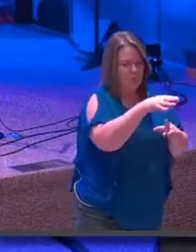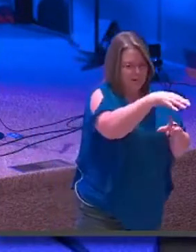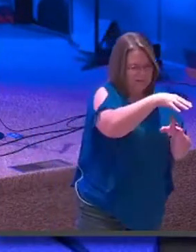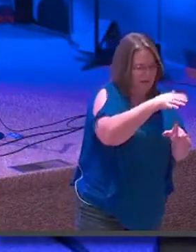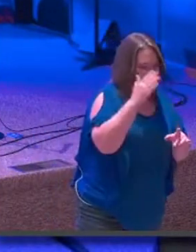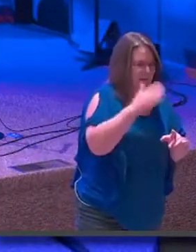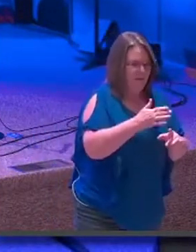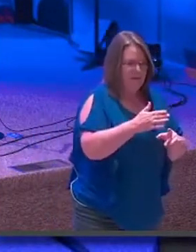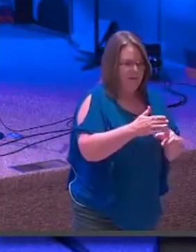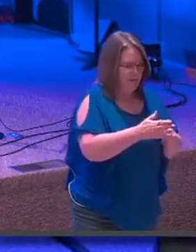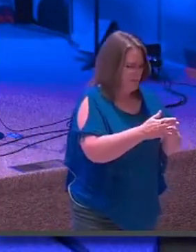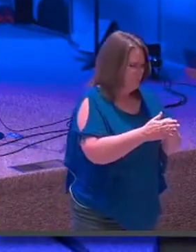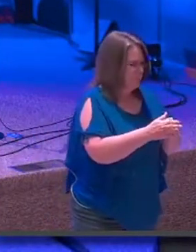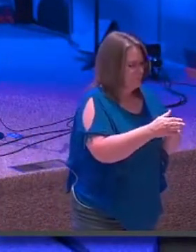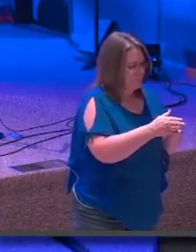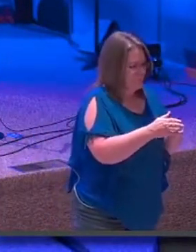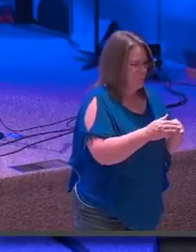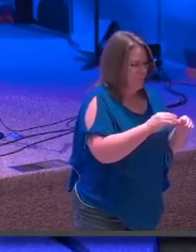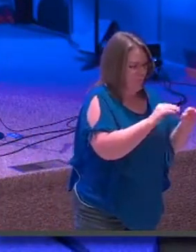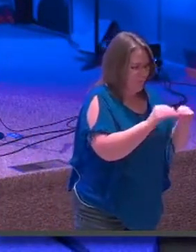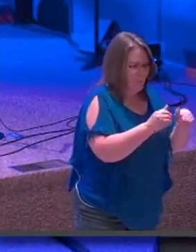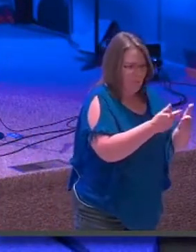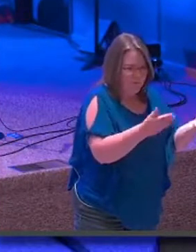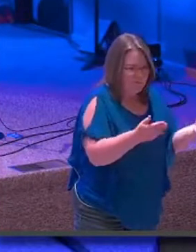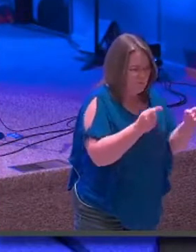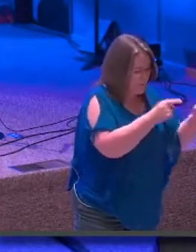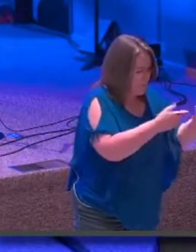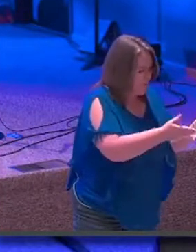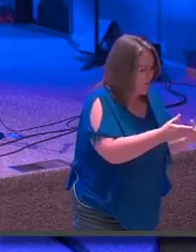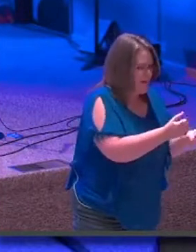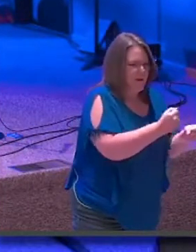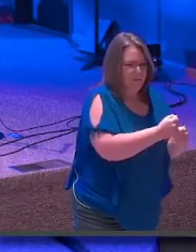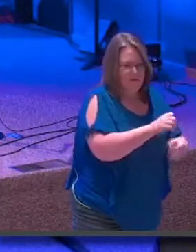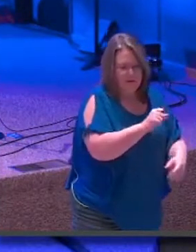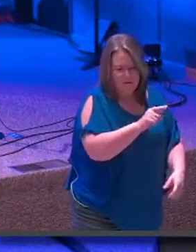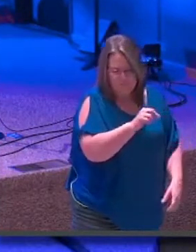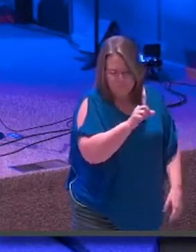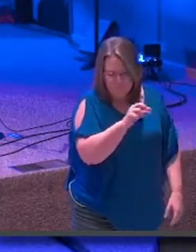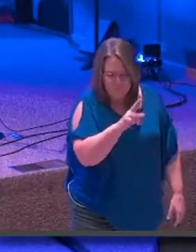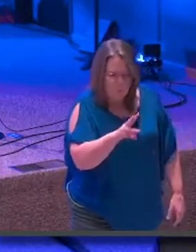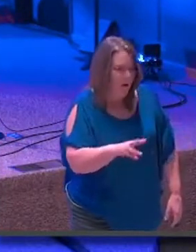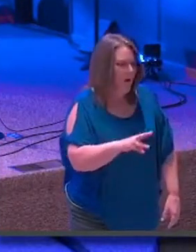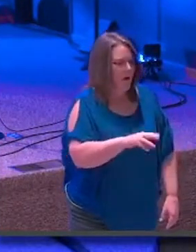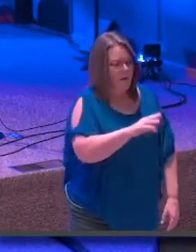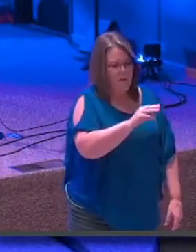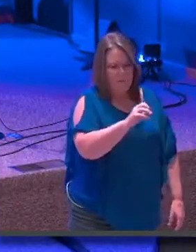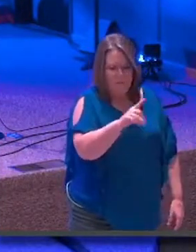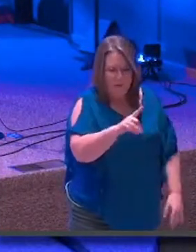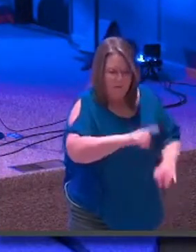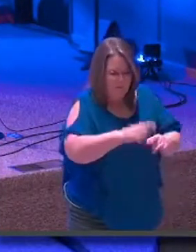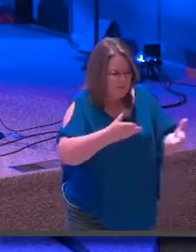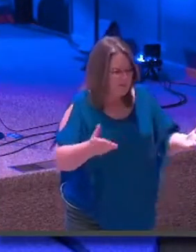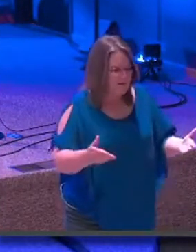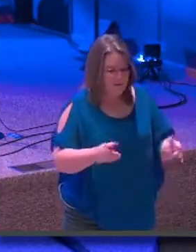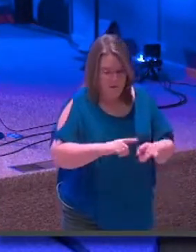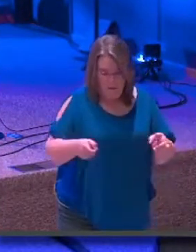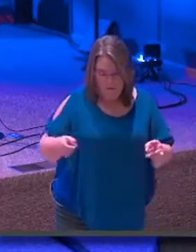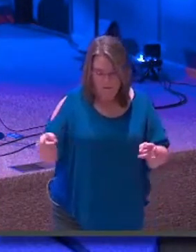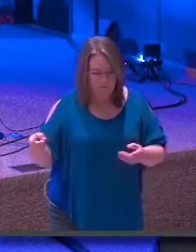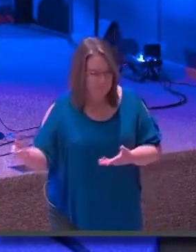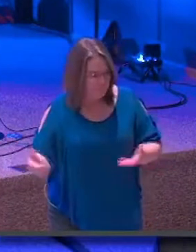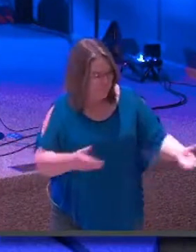things. And so they could go up there, and it was made of straw and mud and different things. And so nobody goes through the effort to drag a grown man